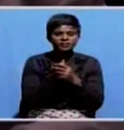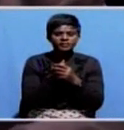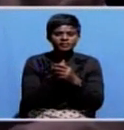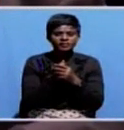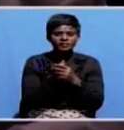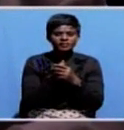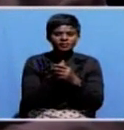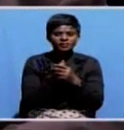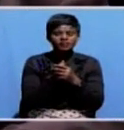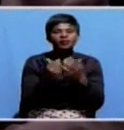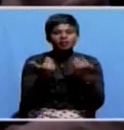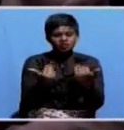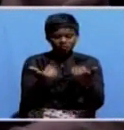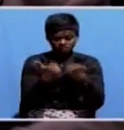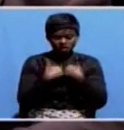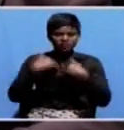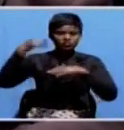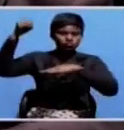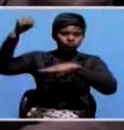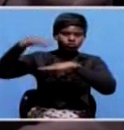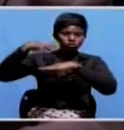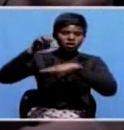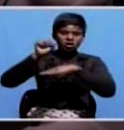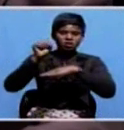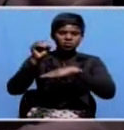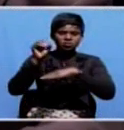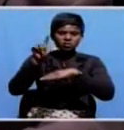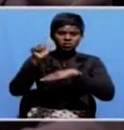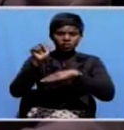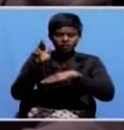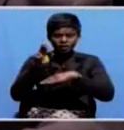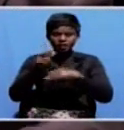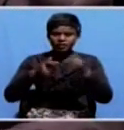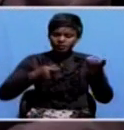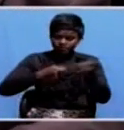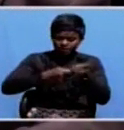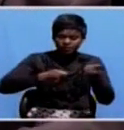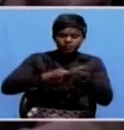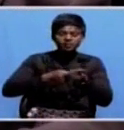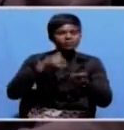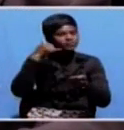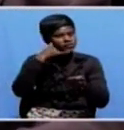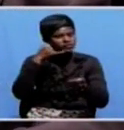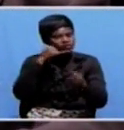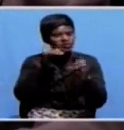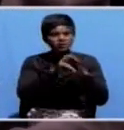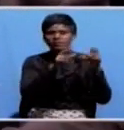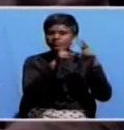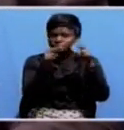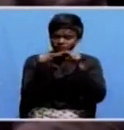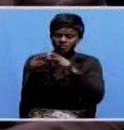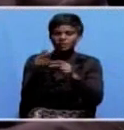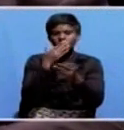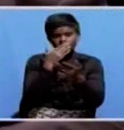what is the solar panels charging those telephones in the villages. That's liberalization, and that's